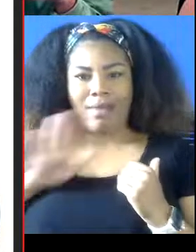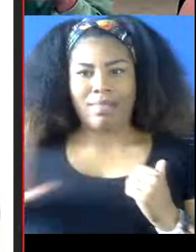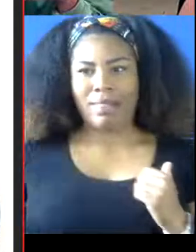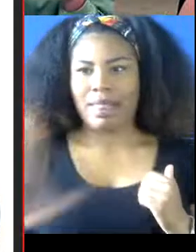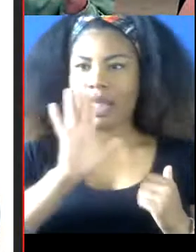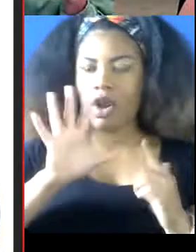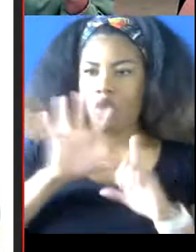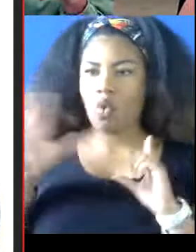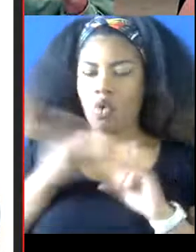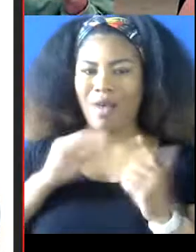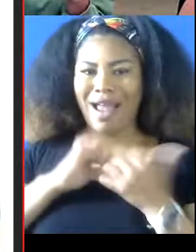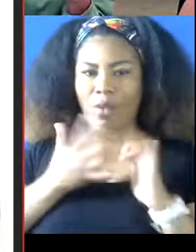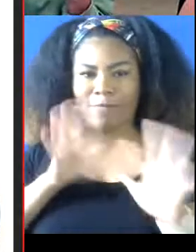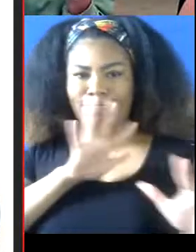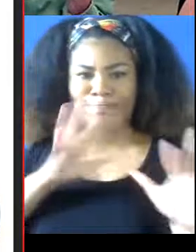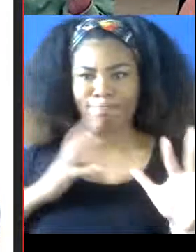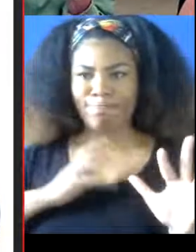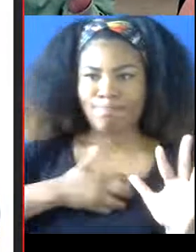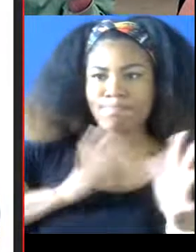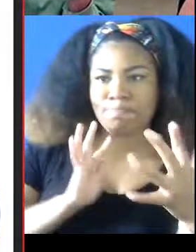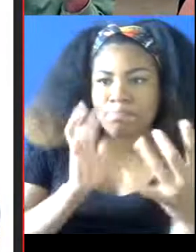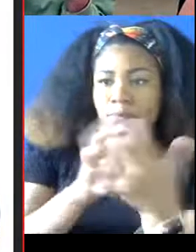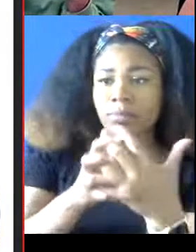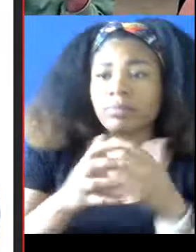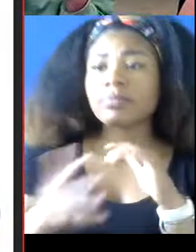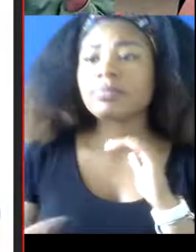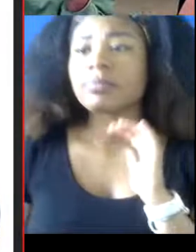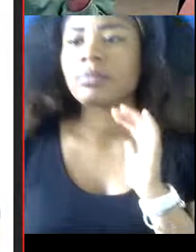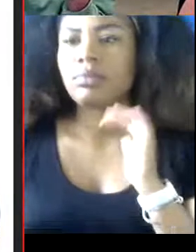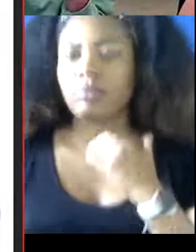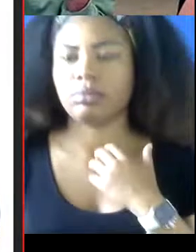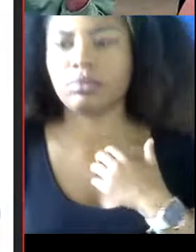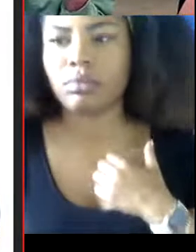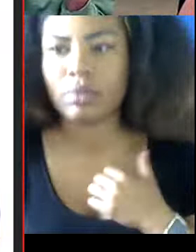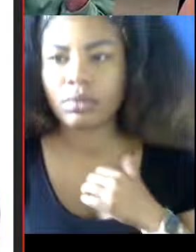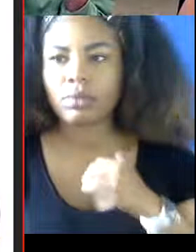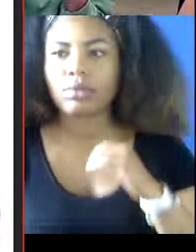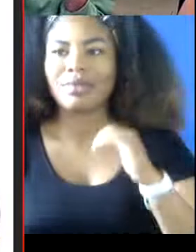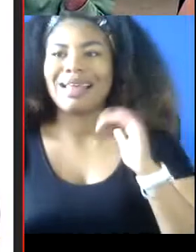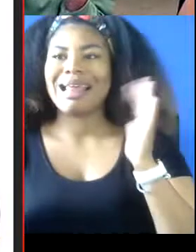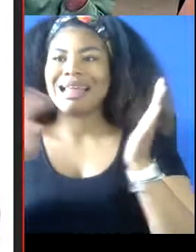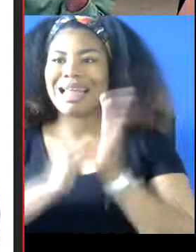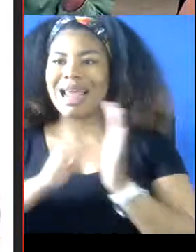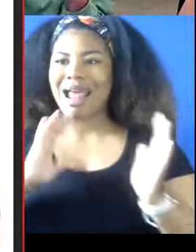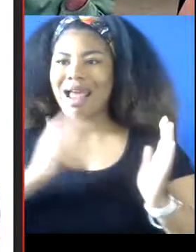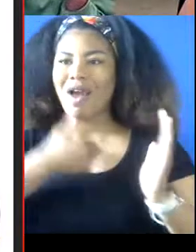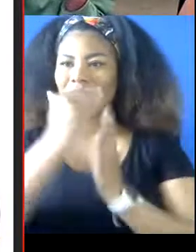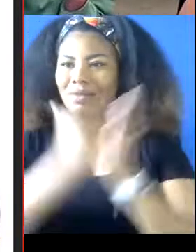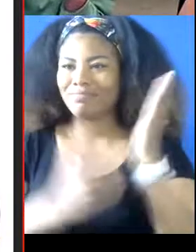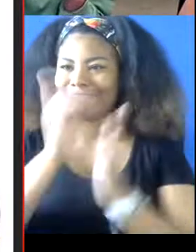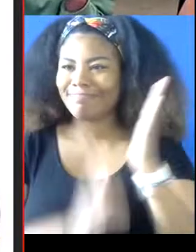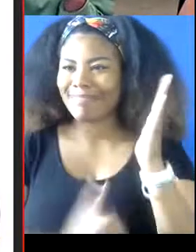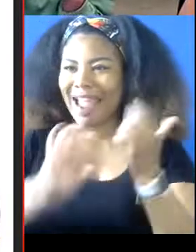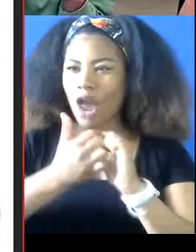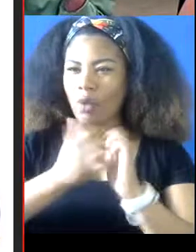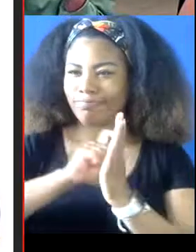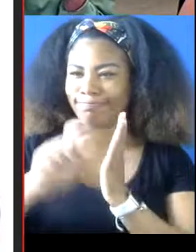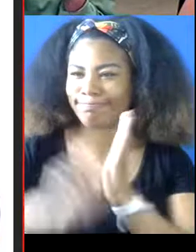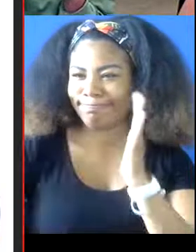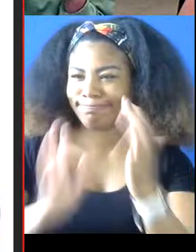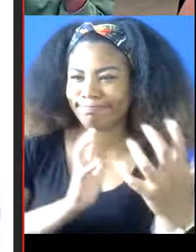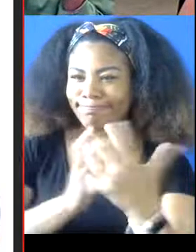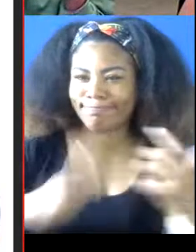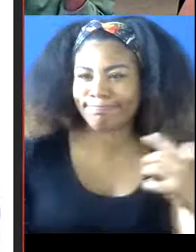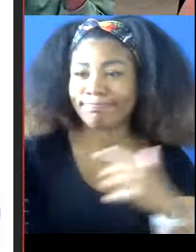And it's a critical piece that, again, we incorporate in our lesson design, and the research tells us why